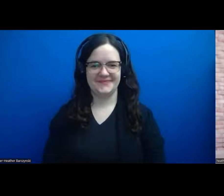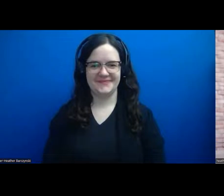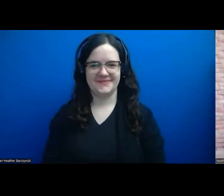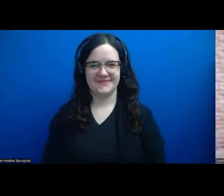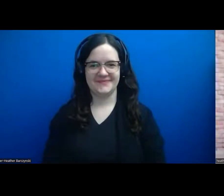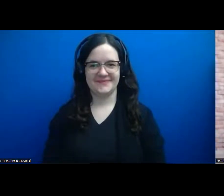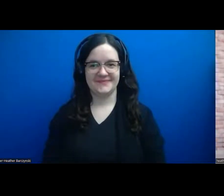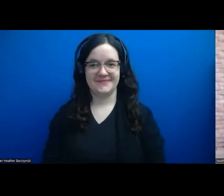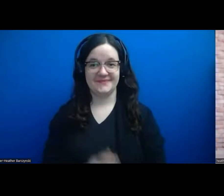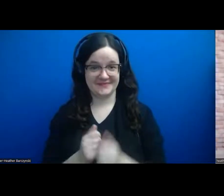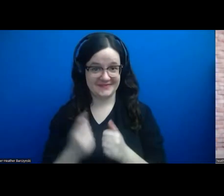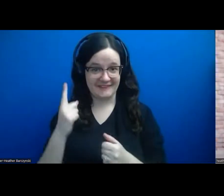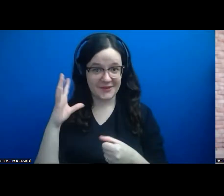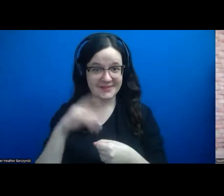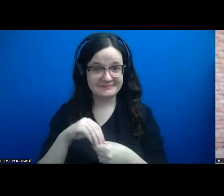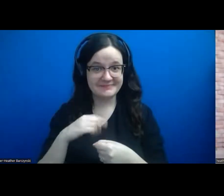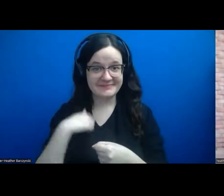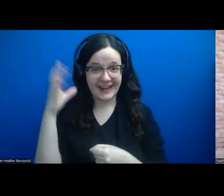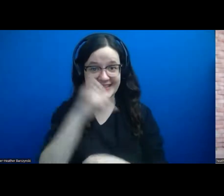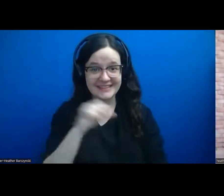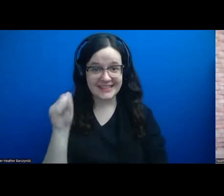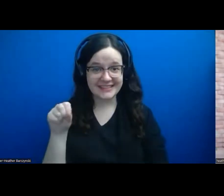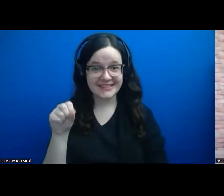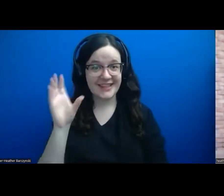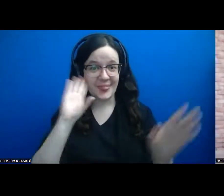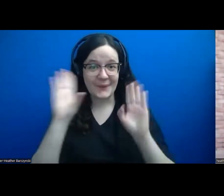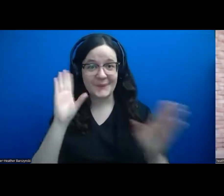Is everybody in it? I guess so. Hello, everyone.